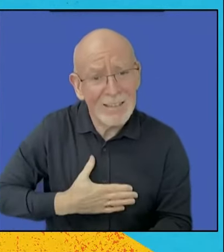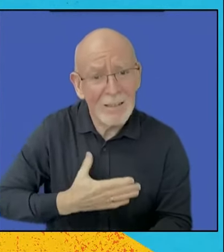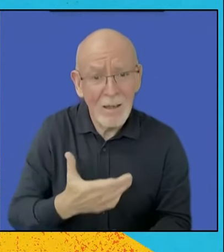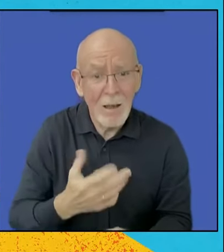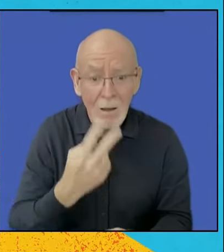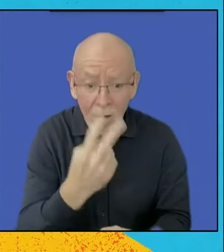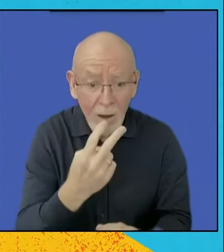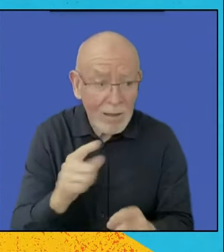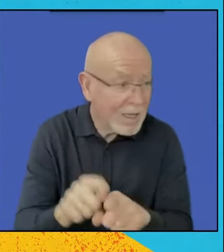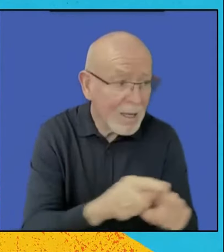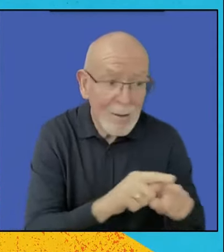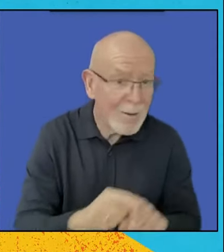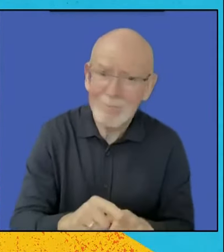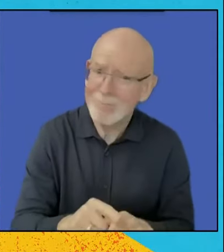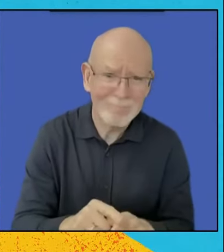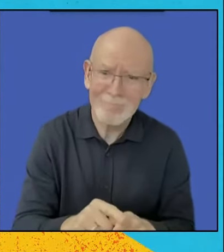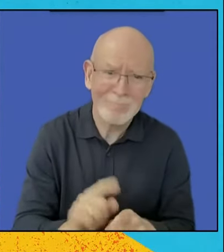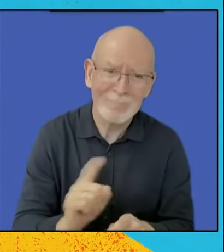engagement. Thank you.